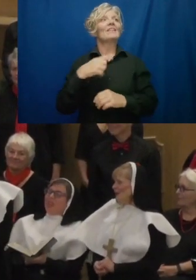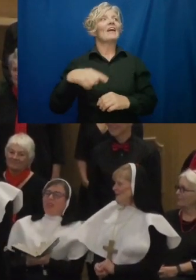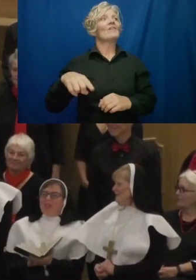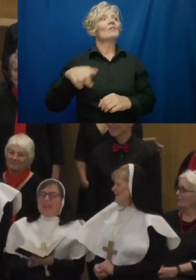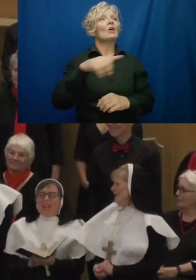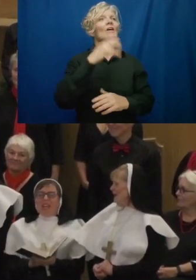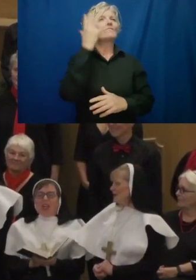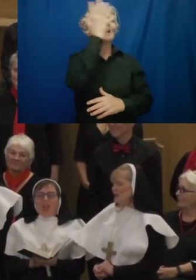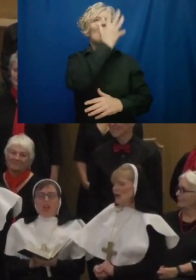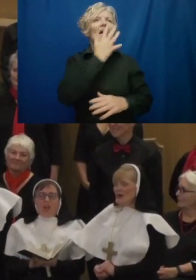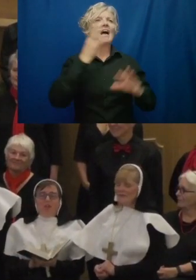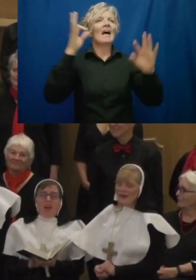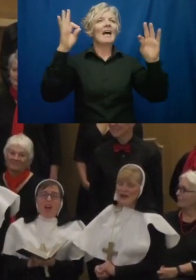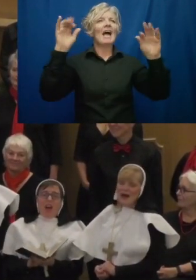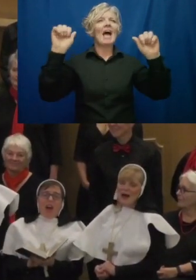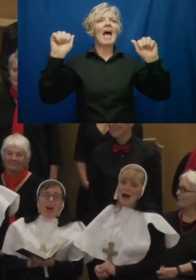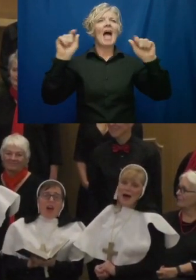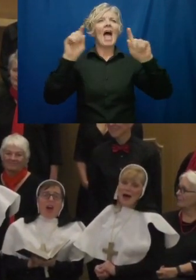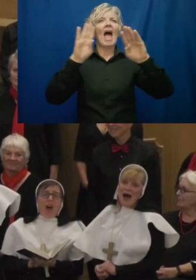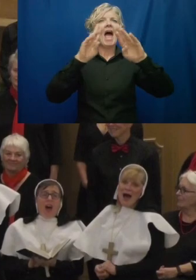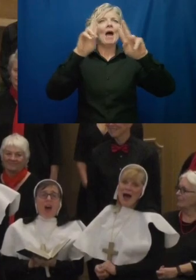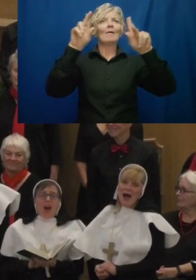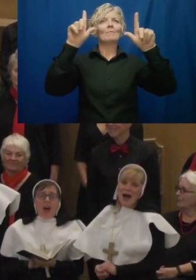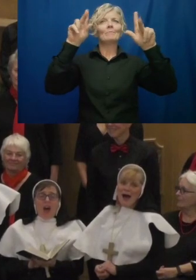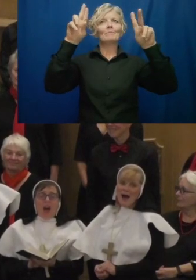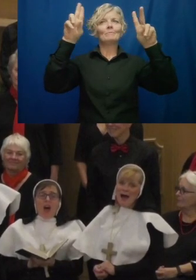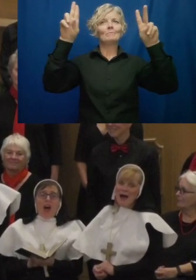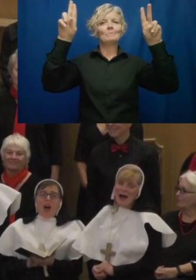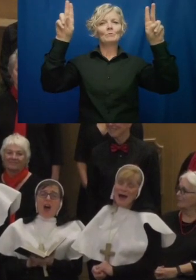decorations. They love